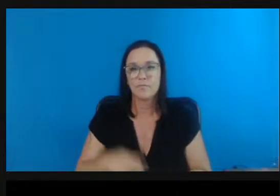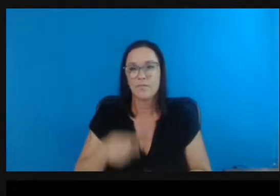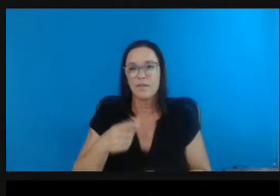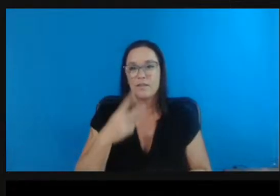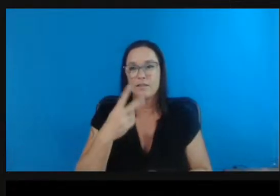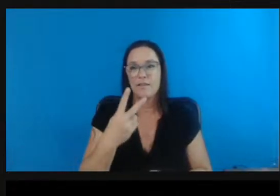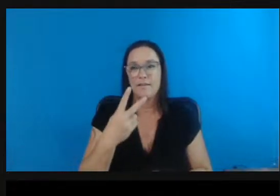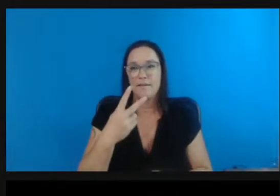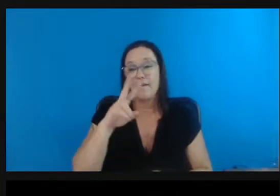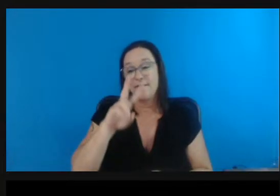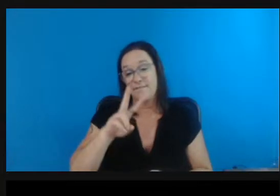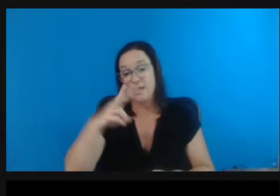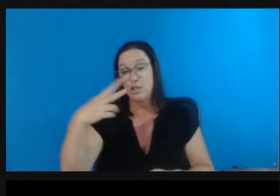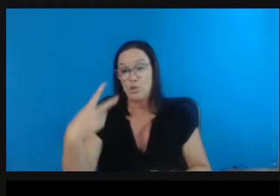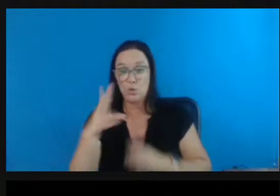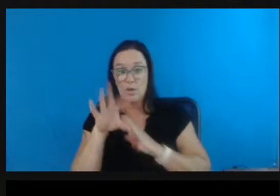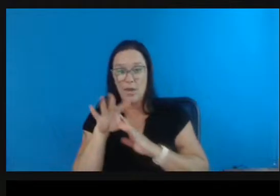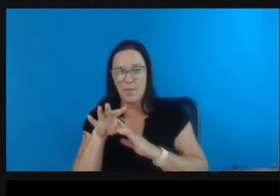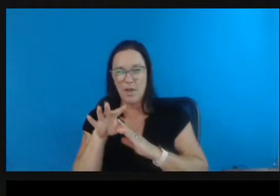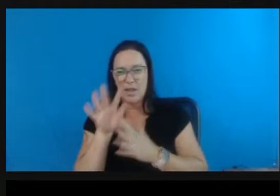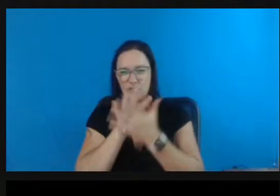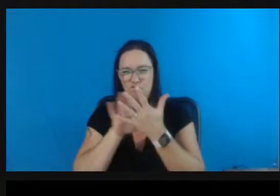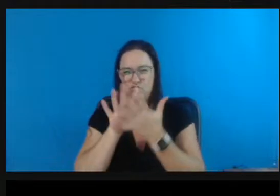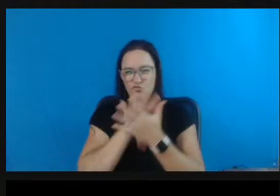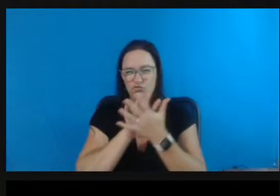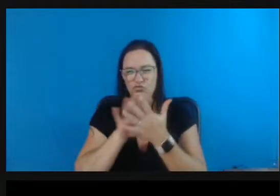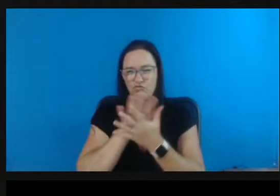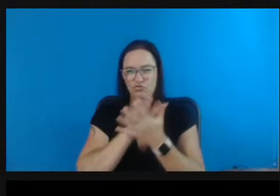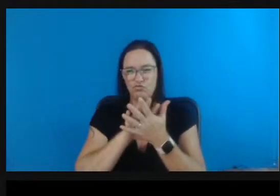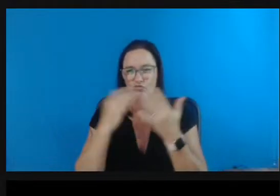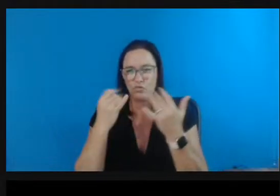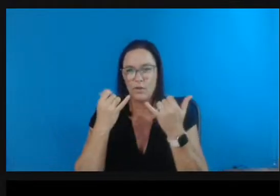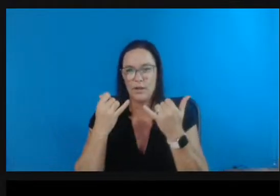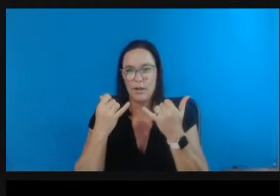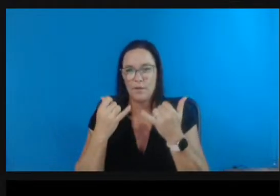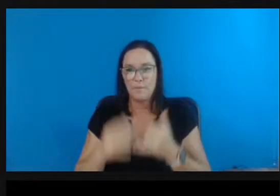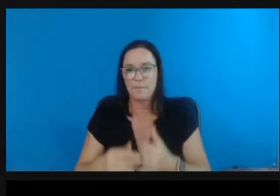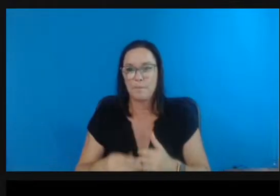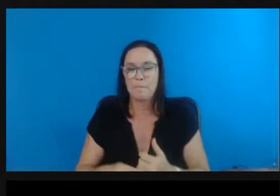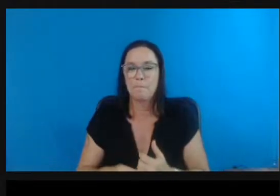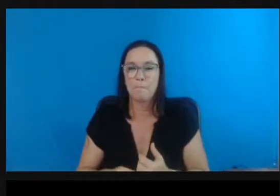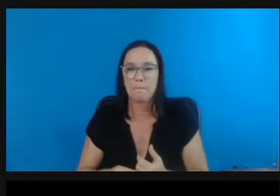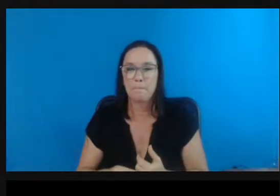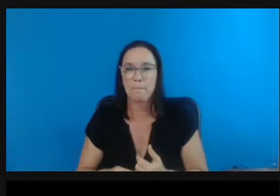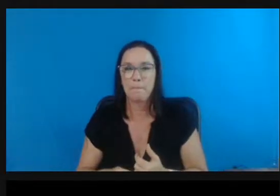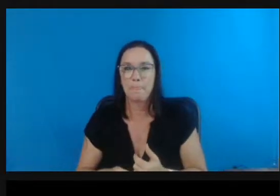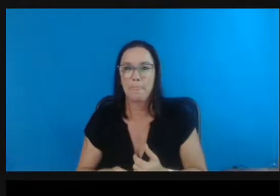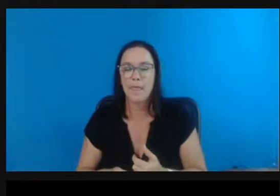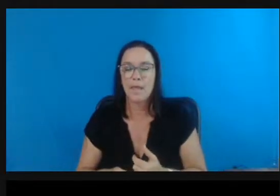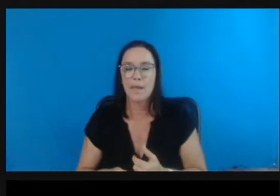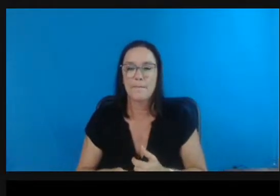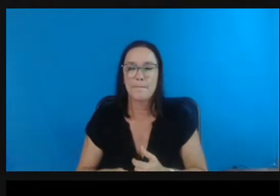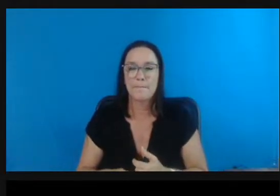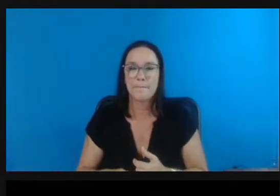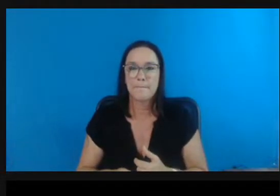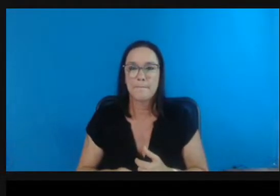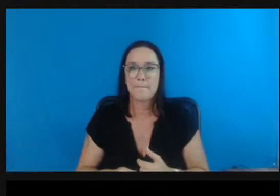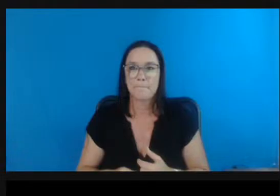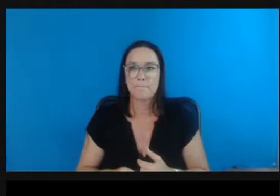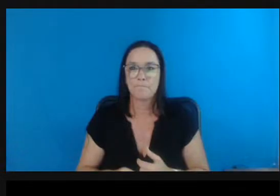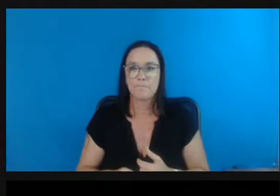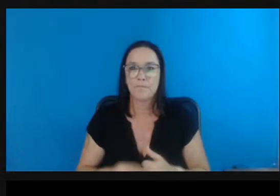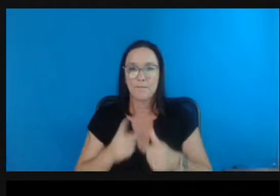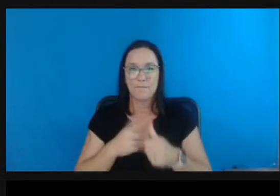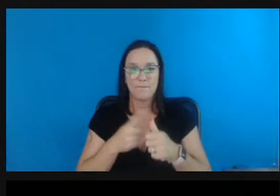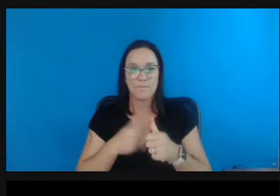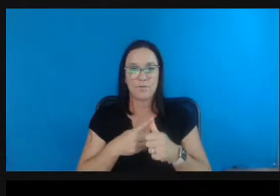camera. Pretty foggy from this direction. A little bit hazy there. So Let's first go